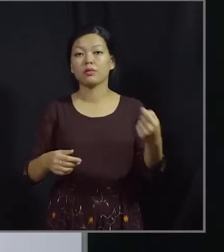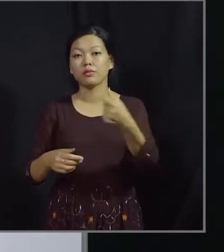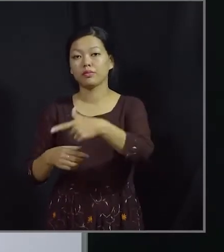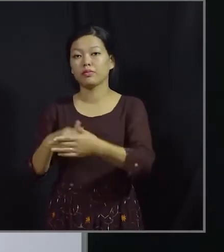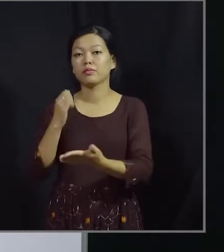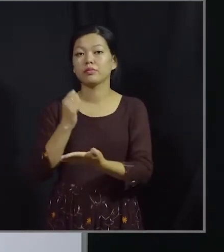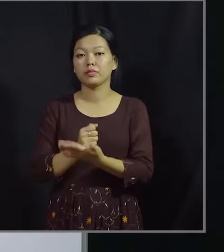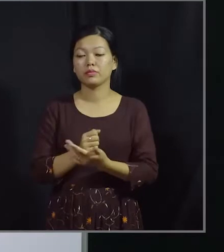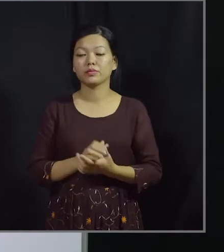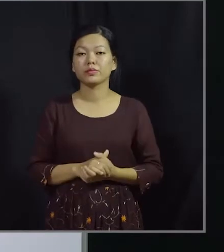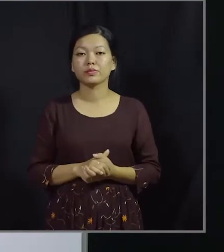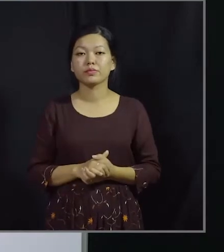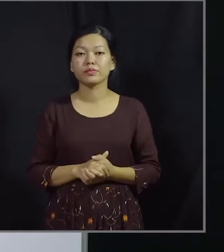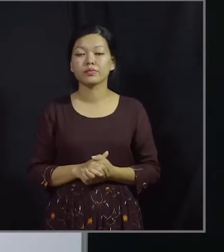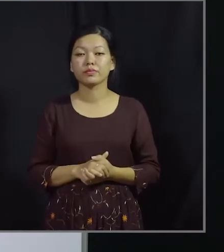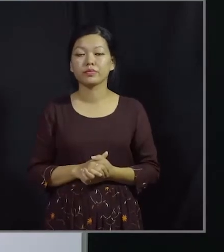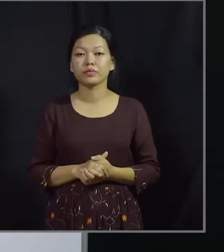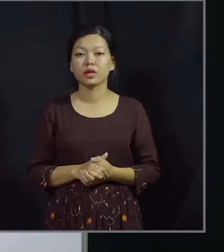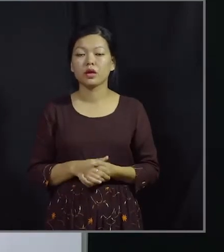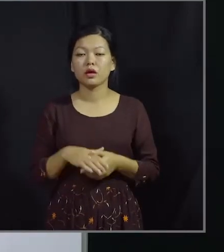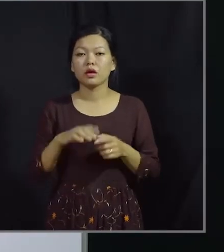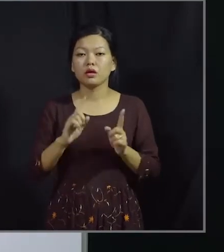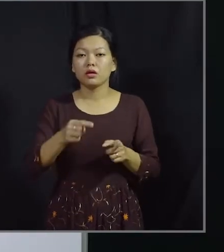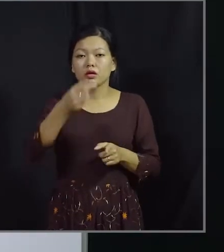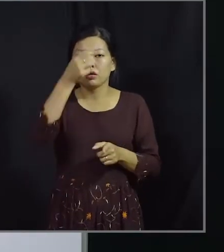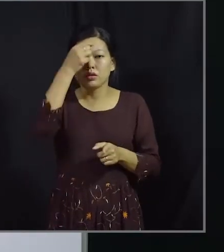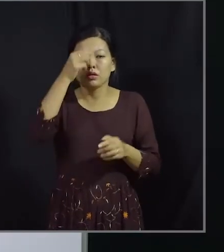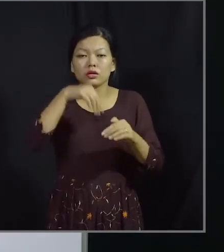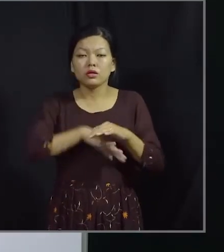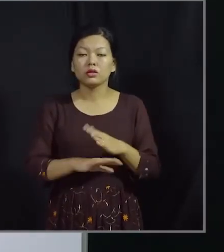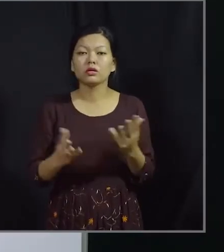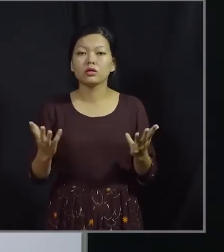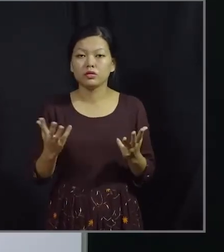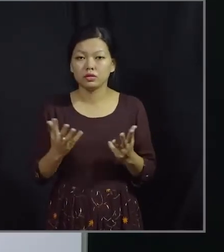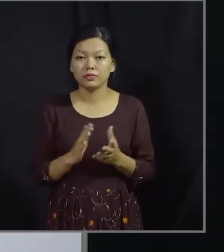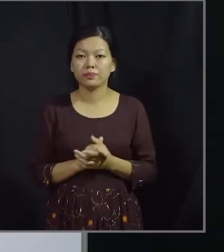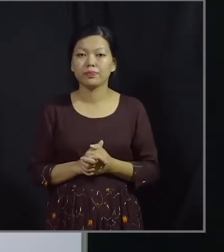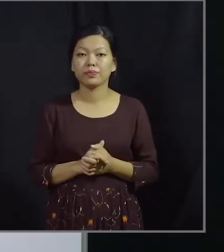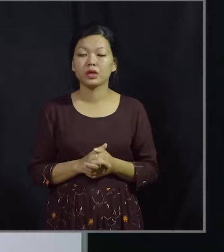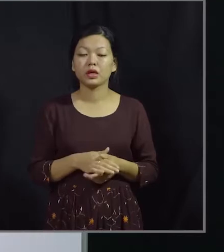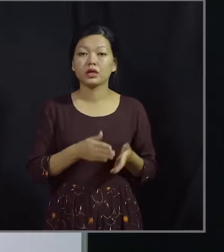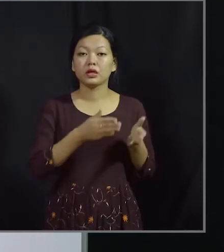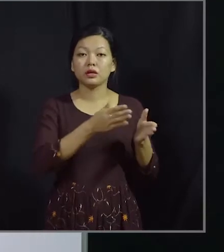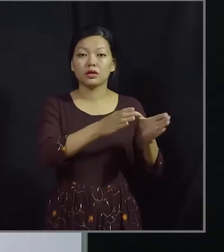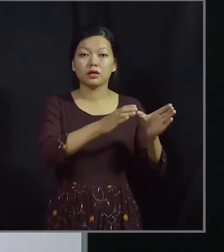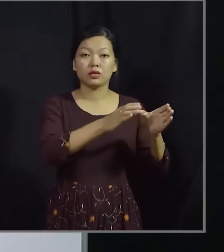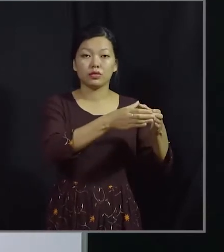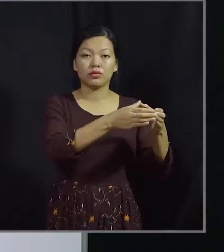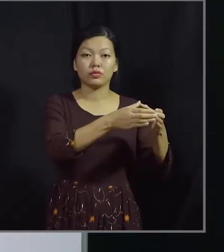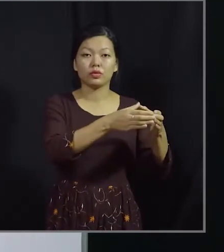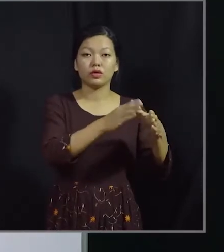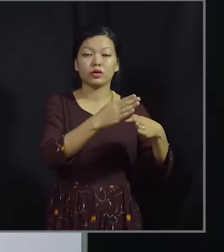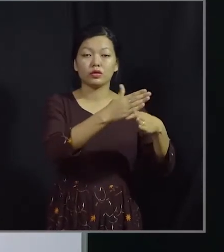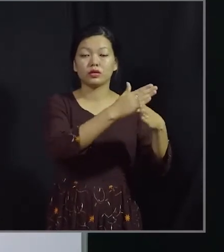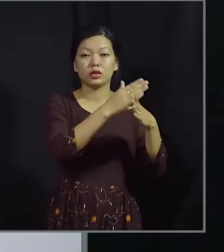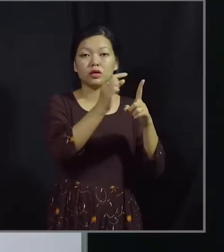arises, the all profit sharing ratio has to undergo certain changes, because the